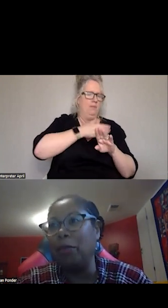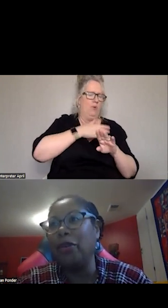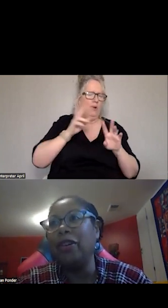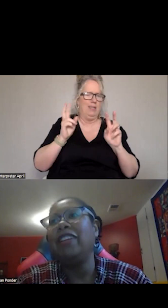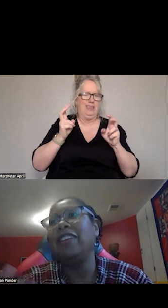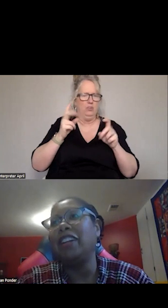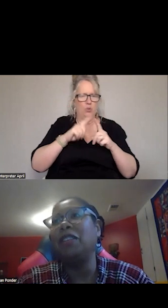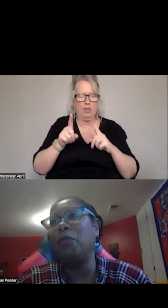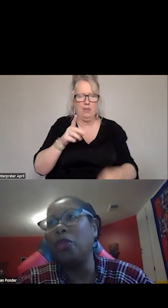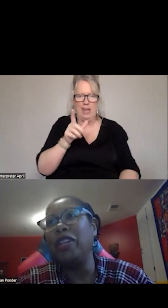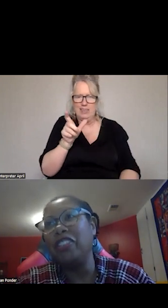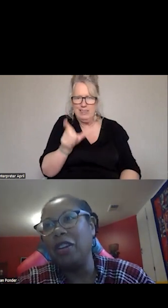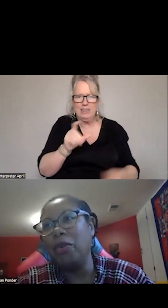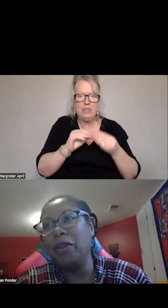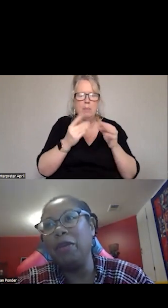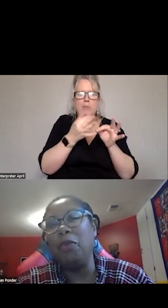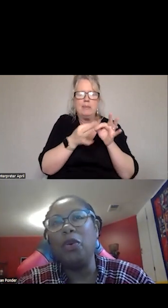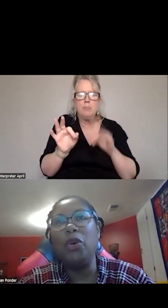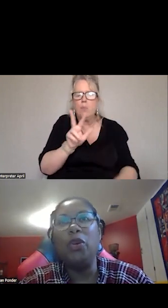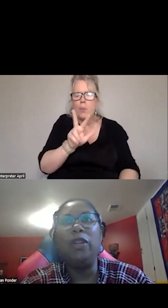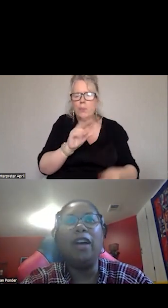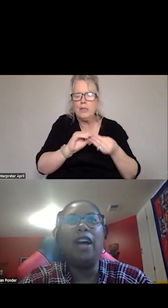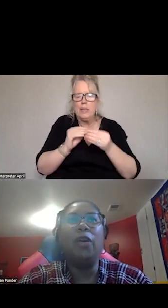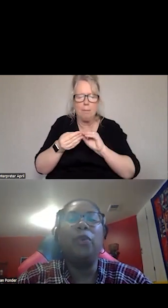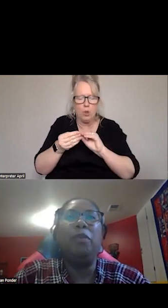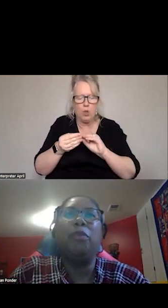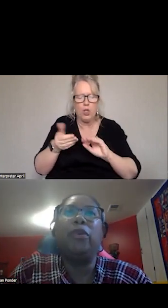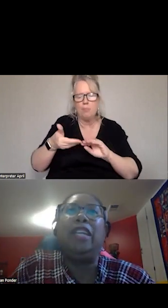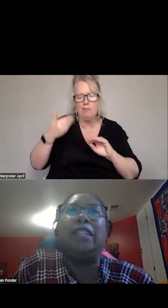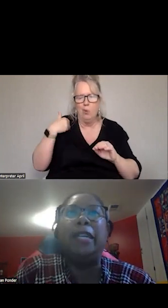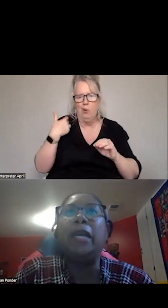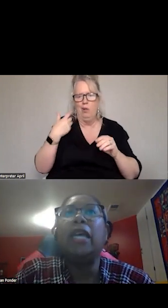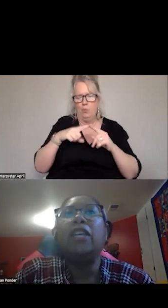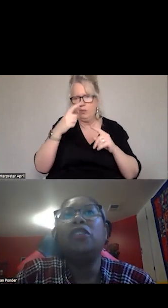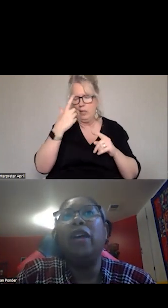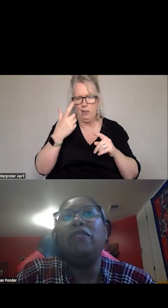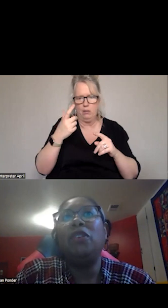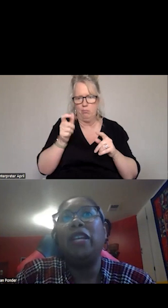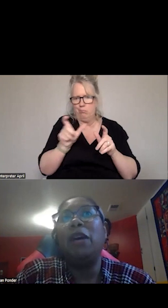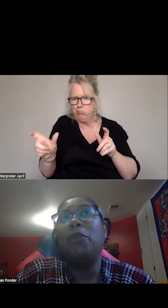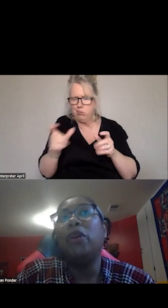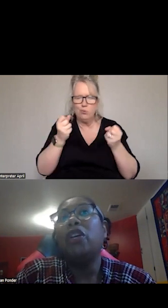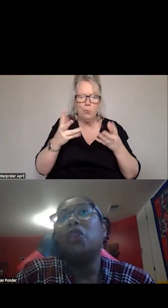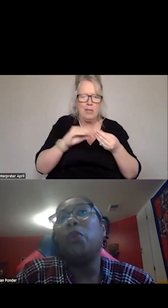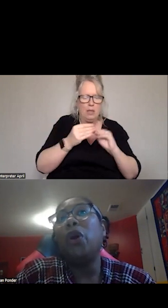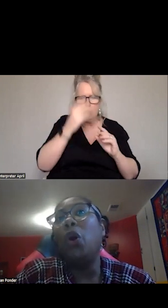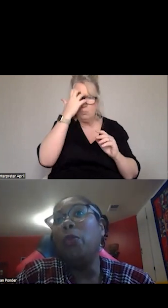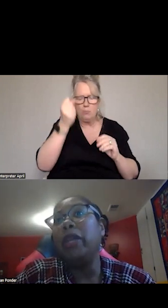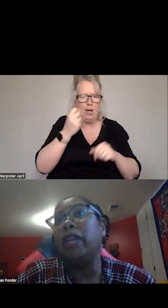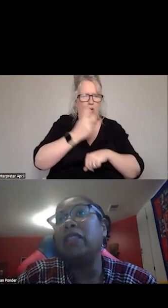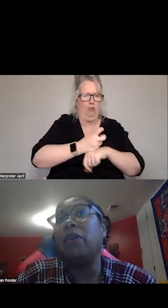long number, not a simple 3-digit number that people could remember easily. So you'd have to know that number. So